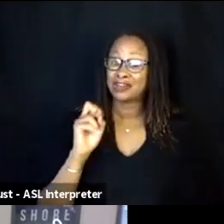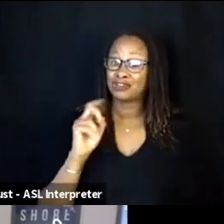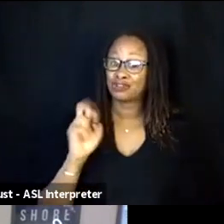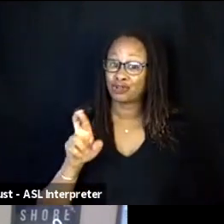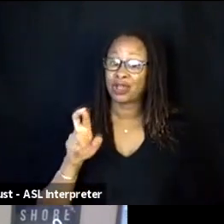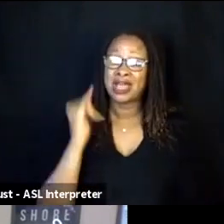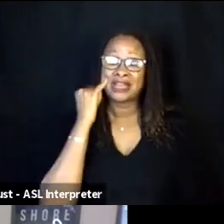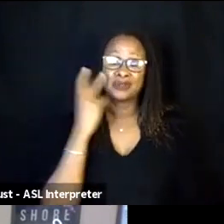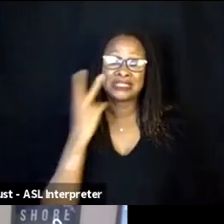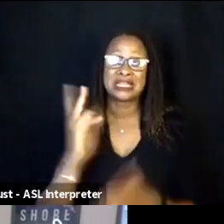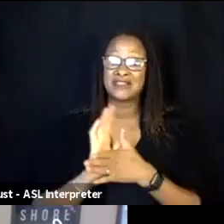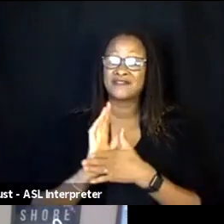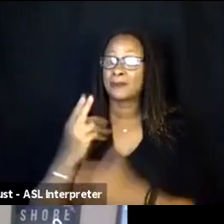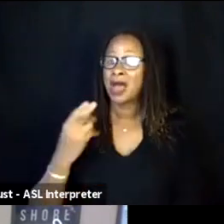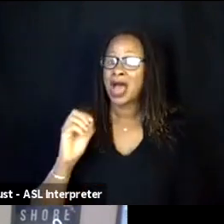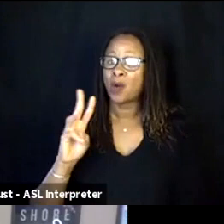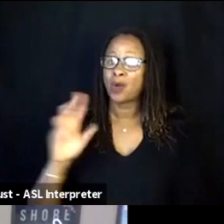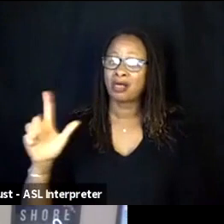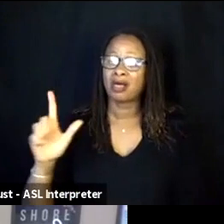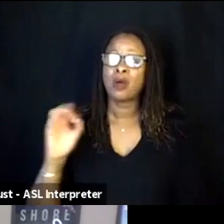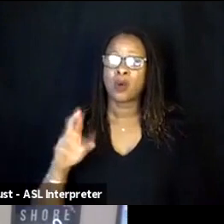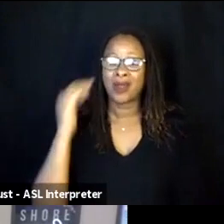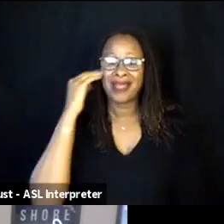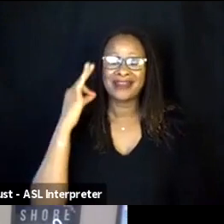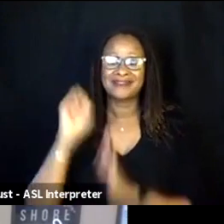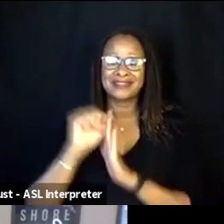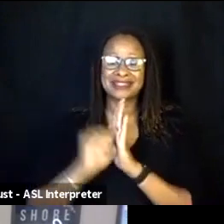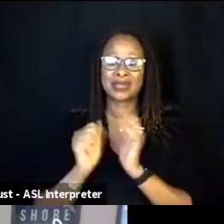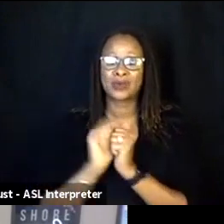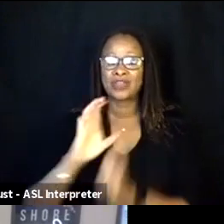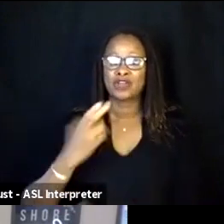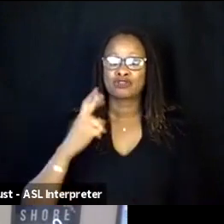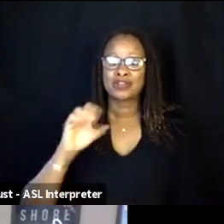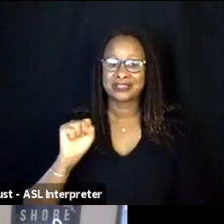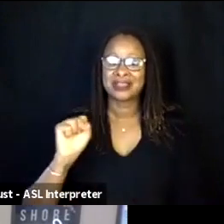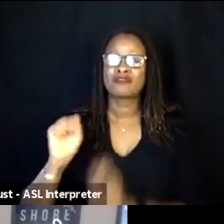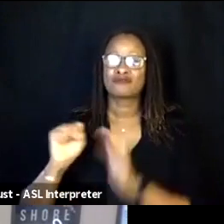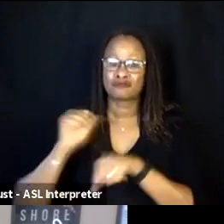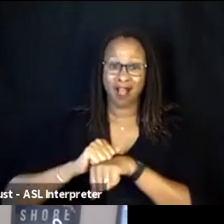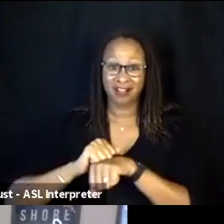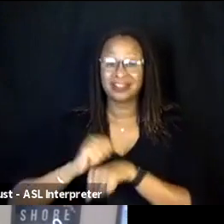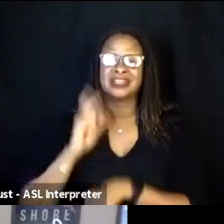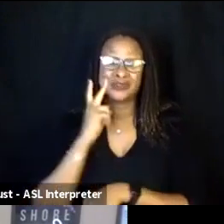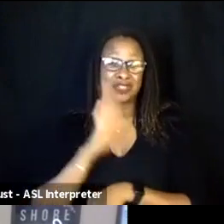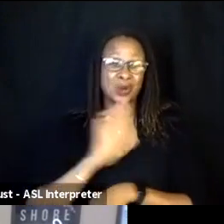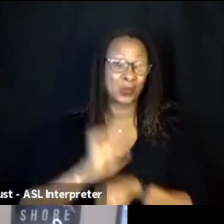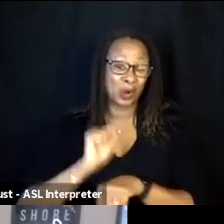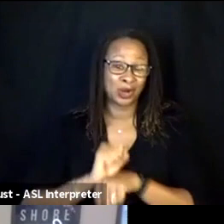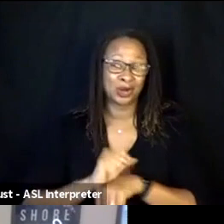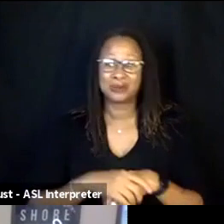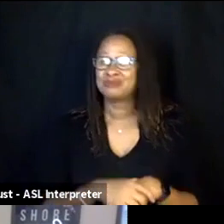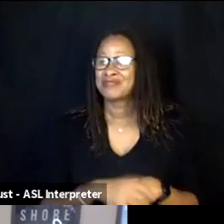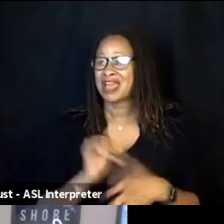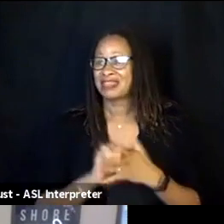film Howl, or if you've seen the film Head of State with Chris Rock, you have seen Christine's work. So this is